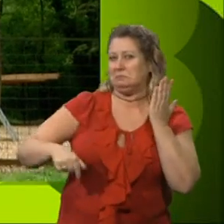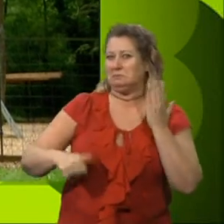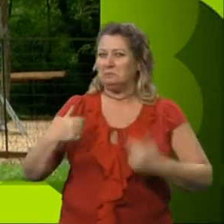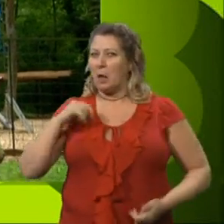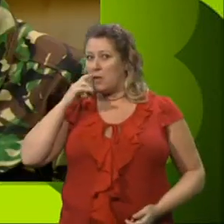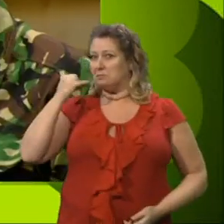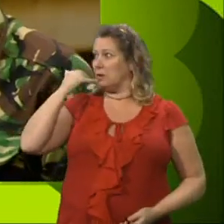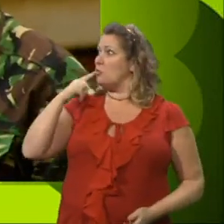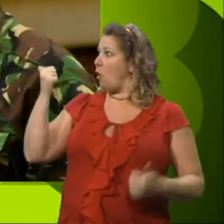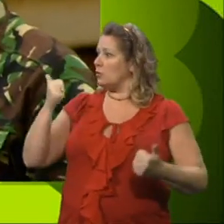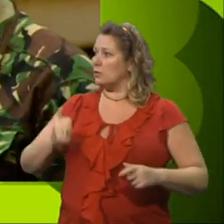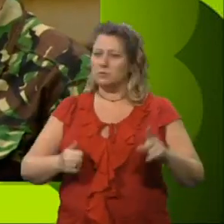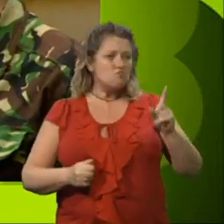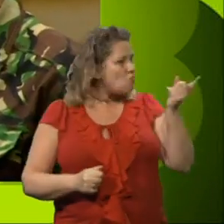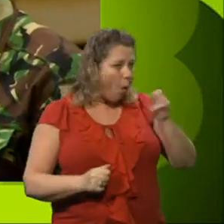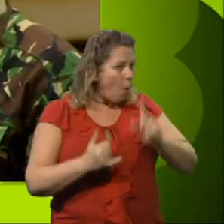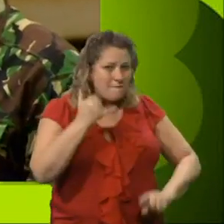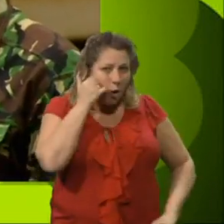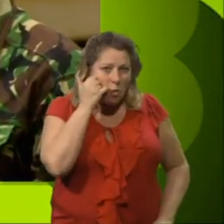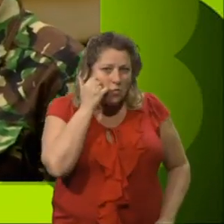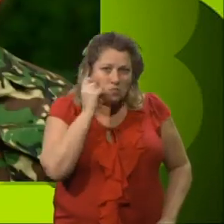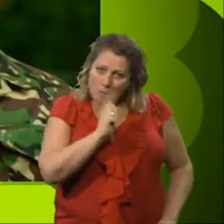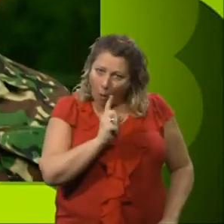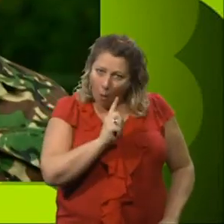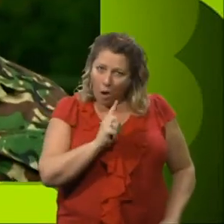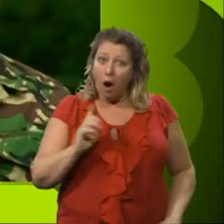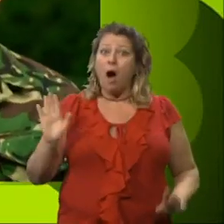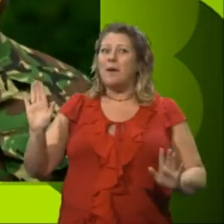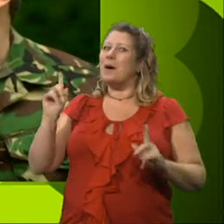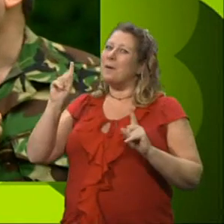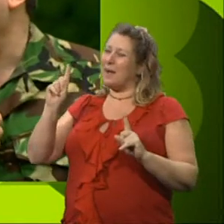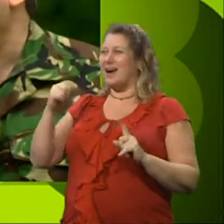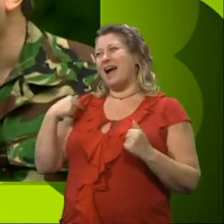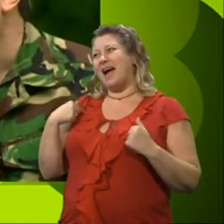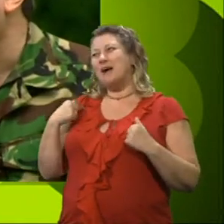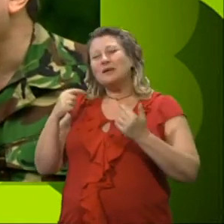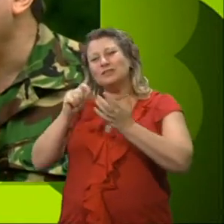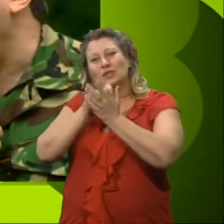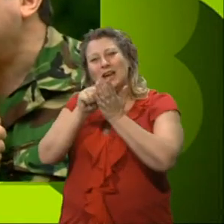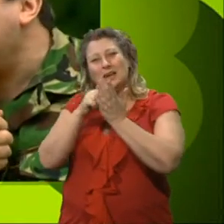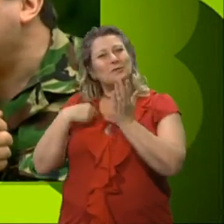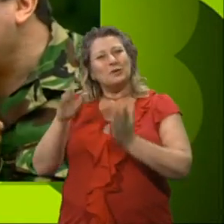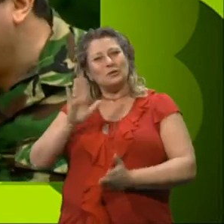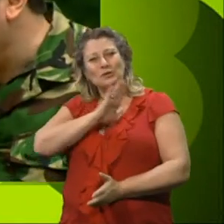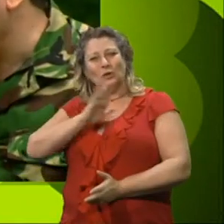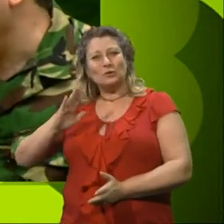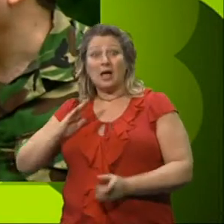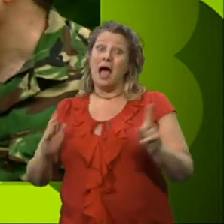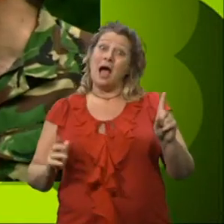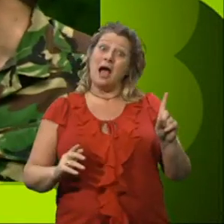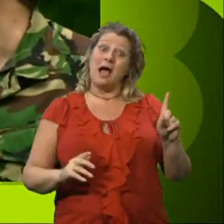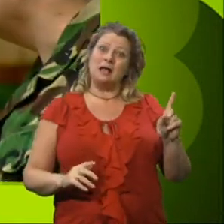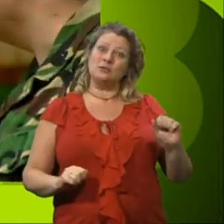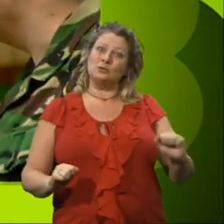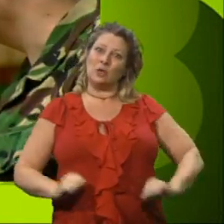well. No phones in the army, soldier. OK, but strictly speaking, I am a journalist, not actually a soldier, sir.